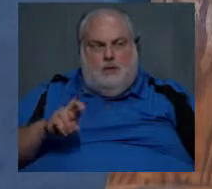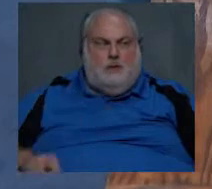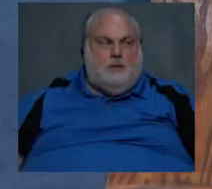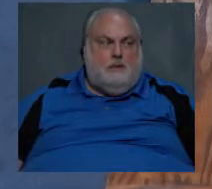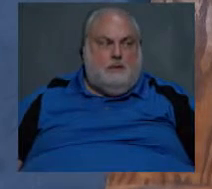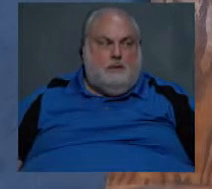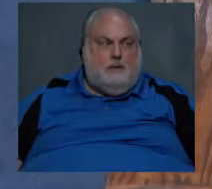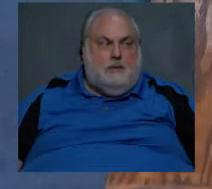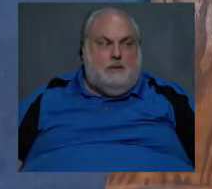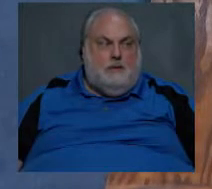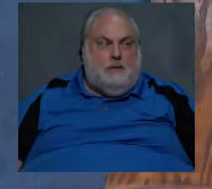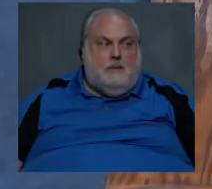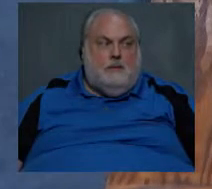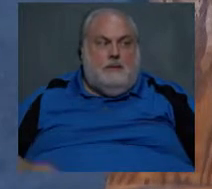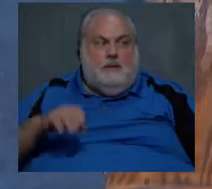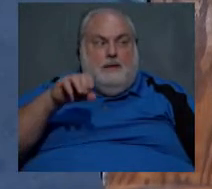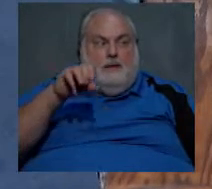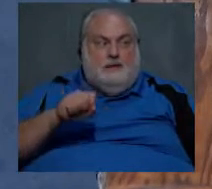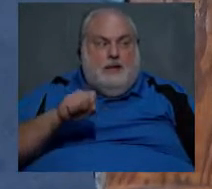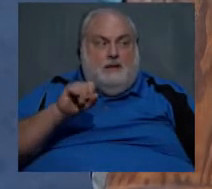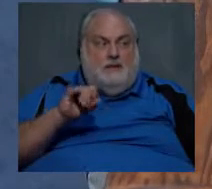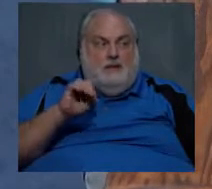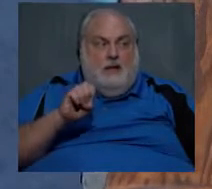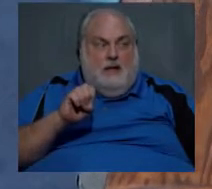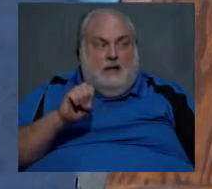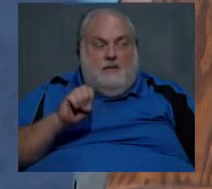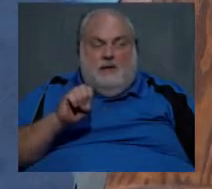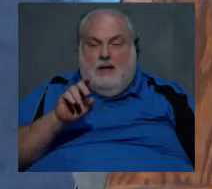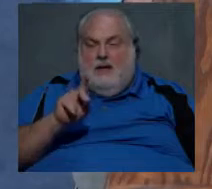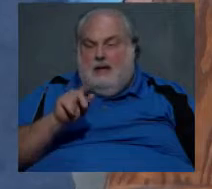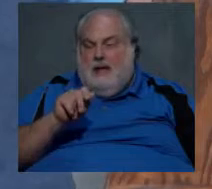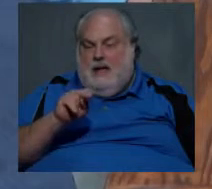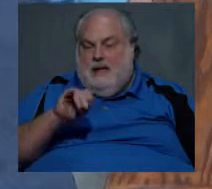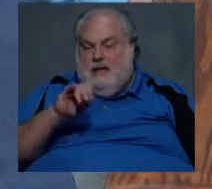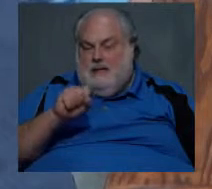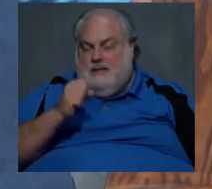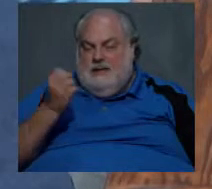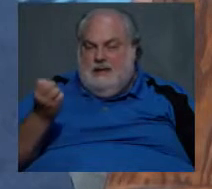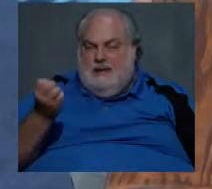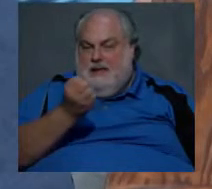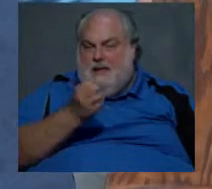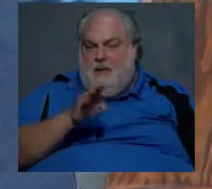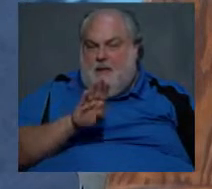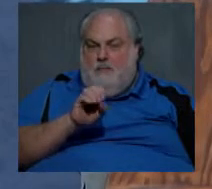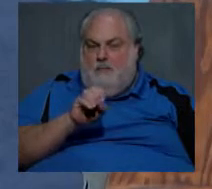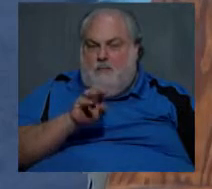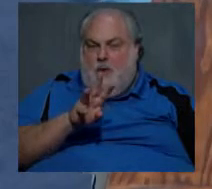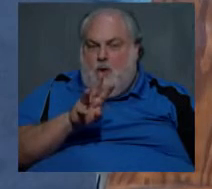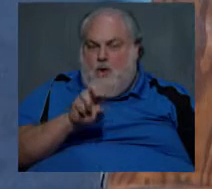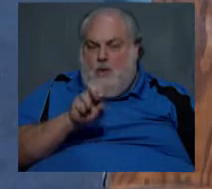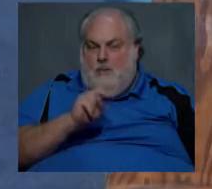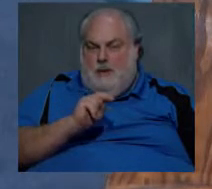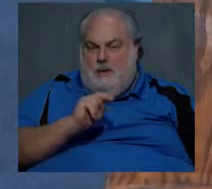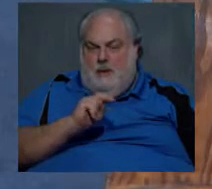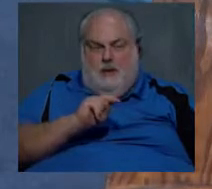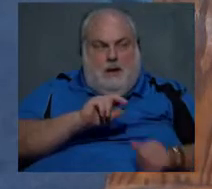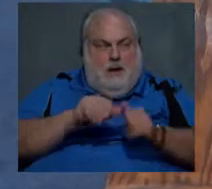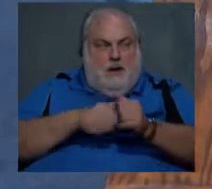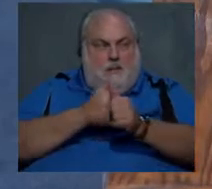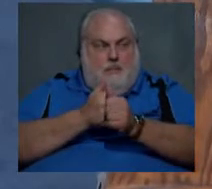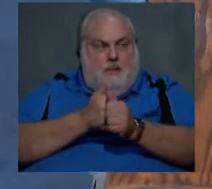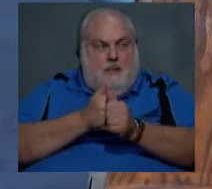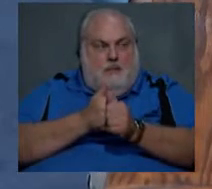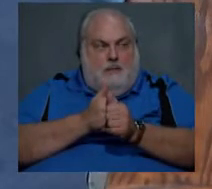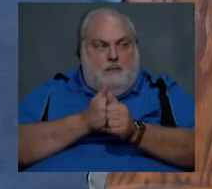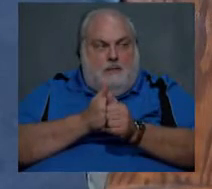So. There's one on the south side of Canis Road, just east of Bowman. right behind, just in that little